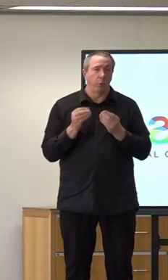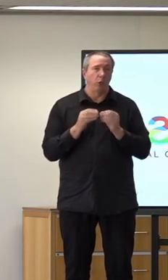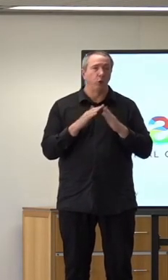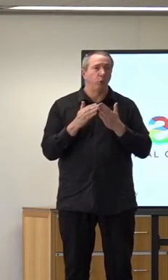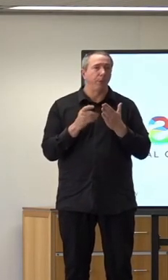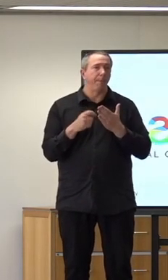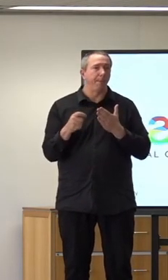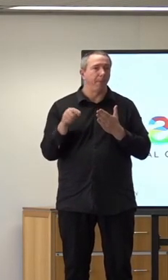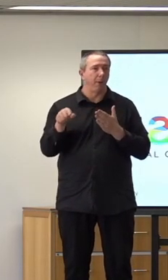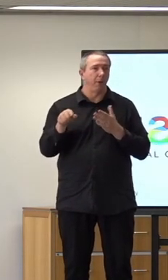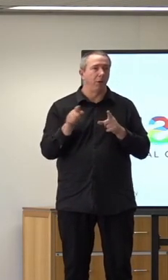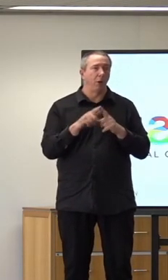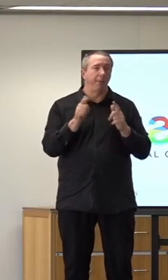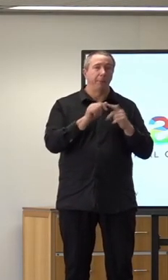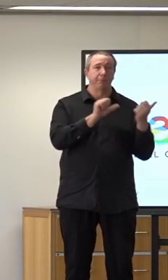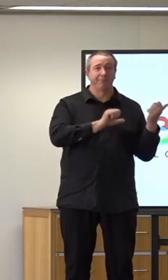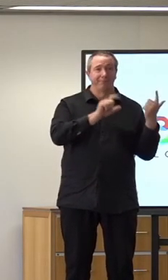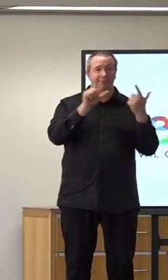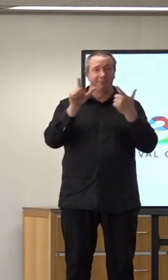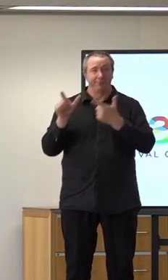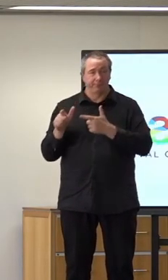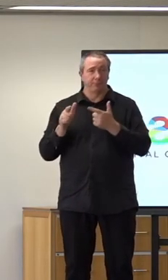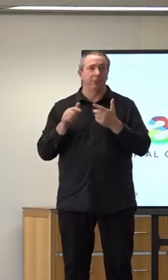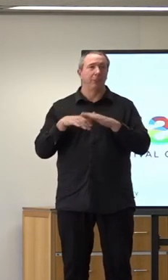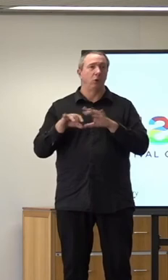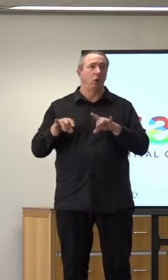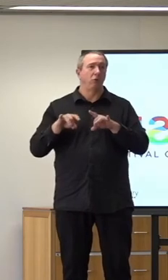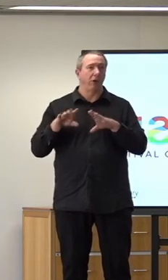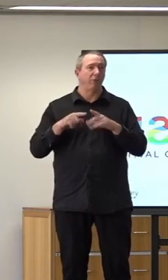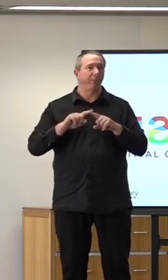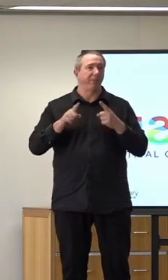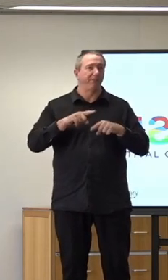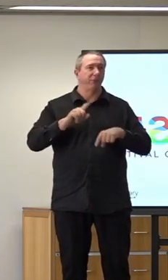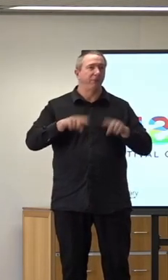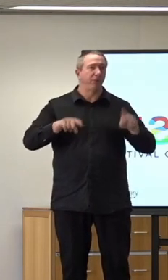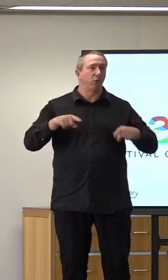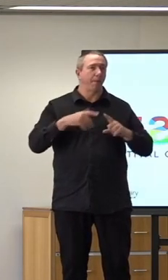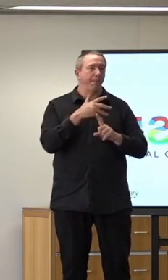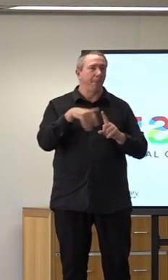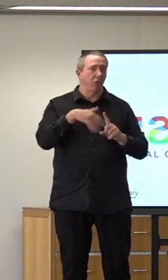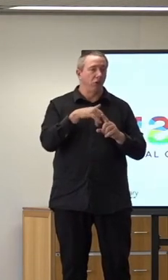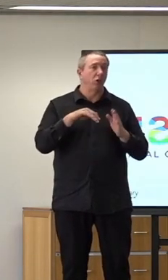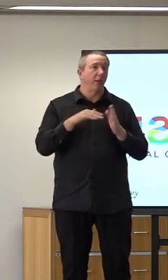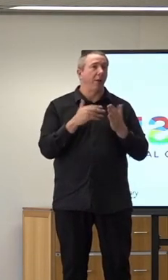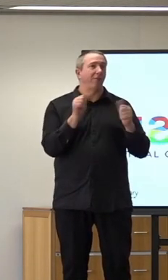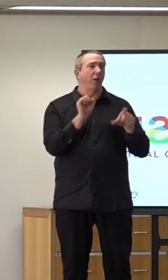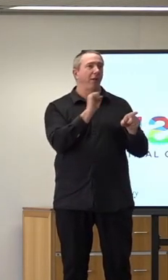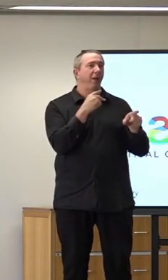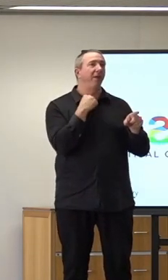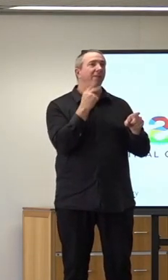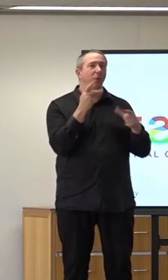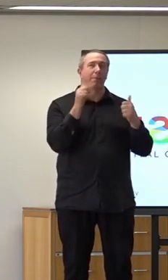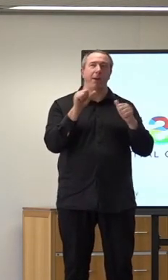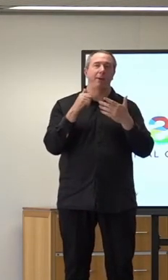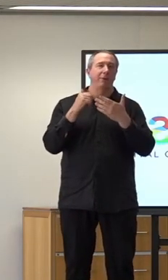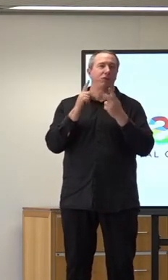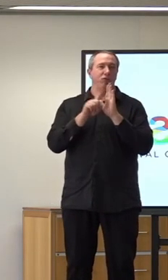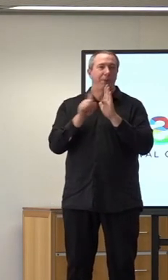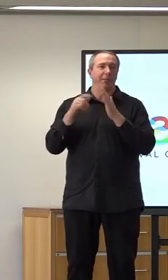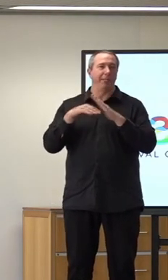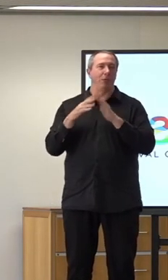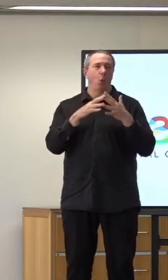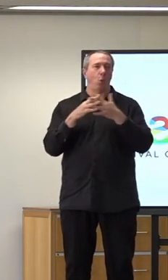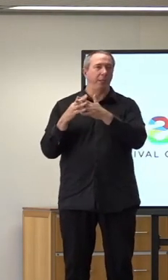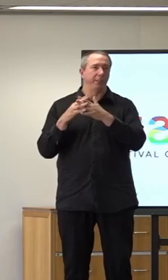community members who had travelled to Australia by various means from diverse backgrounds, and their voices are now represented in the West End Gallery upstairs, which is really